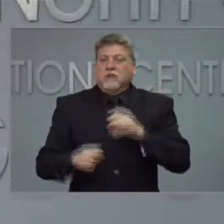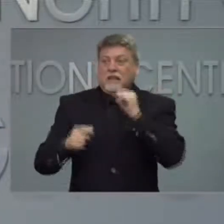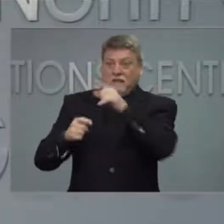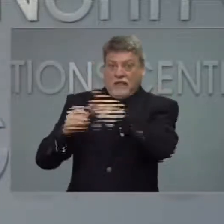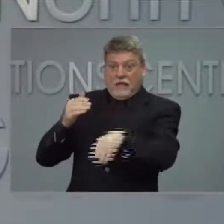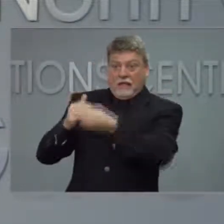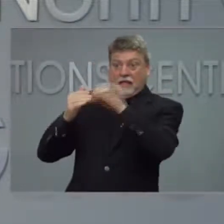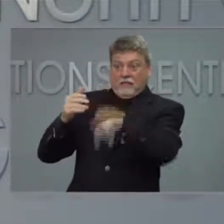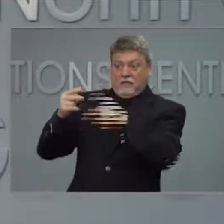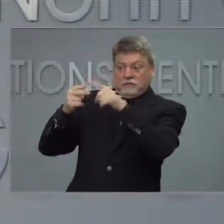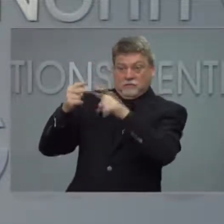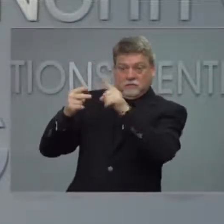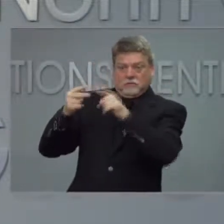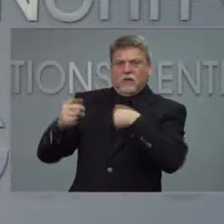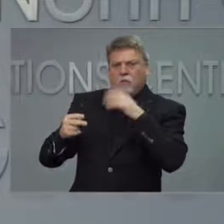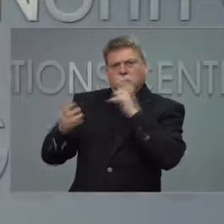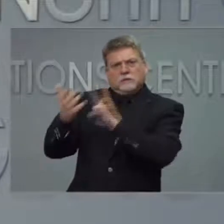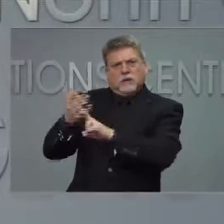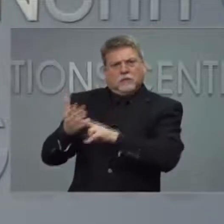Next question, please.